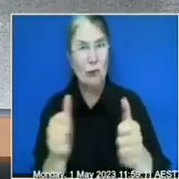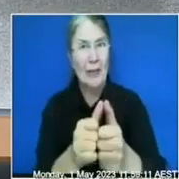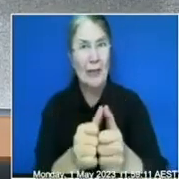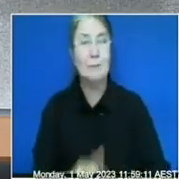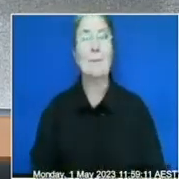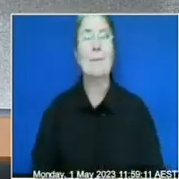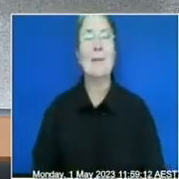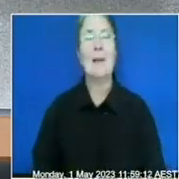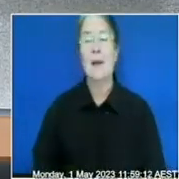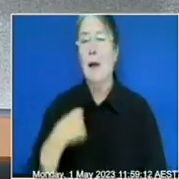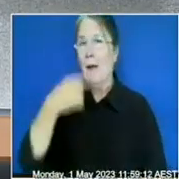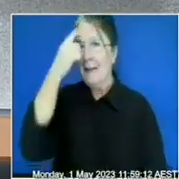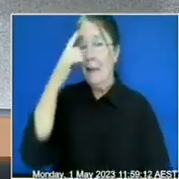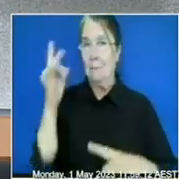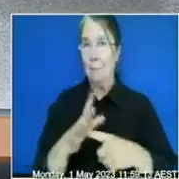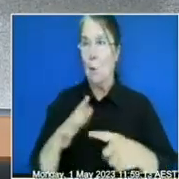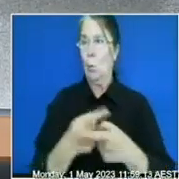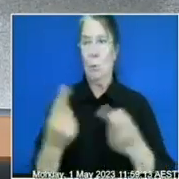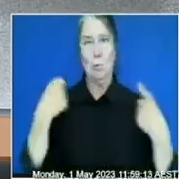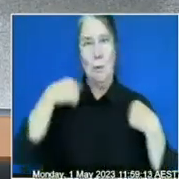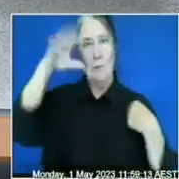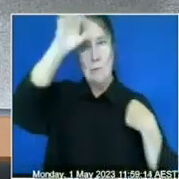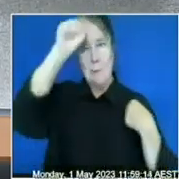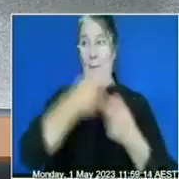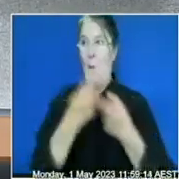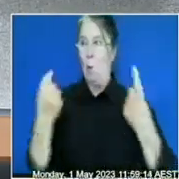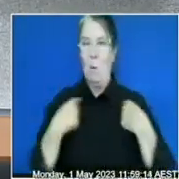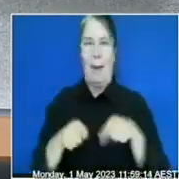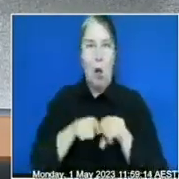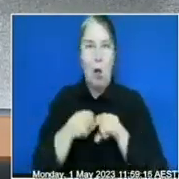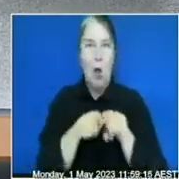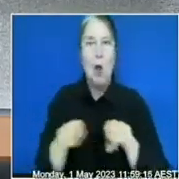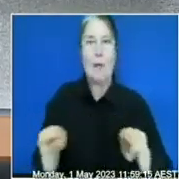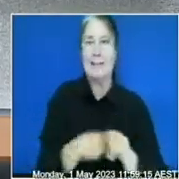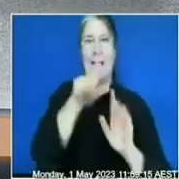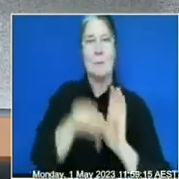And we do find this as we're working through some of our other